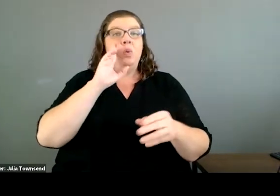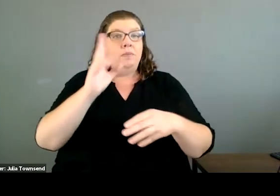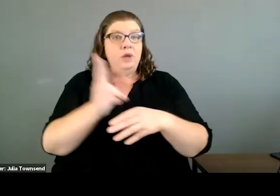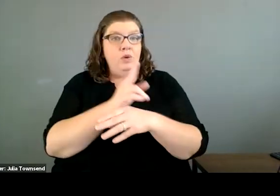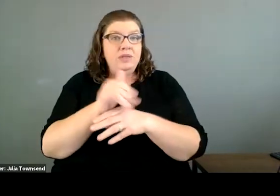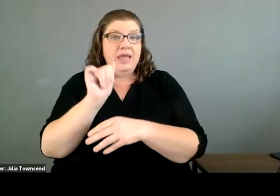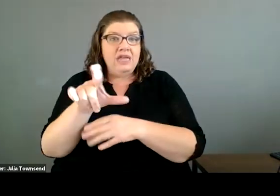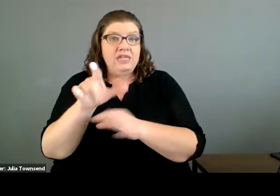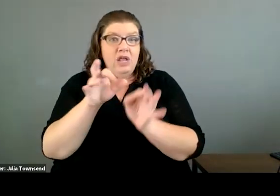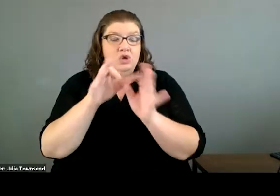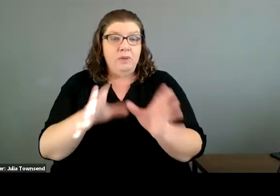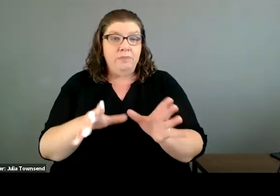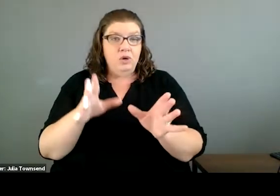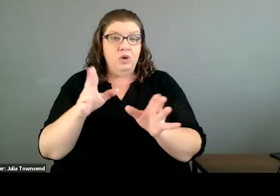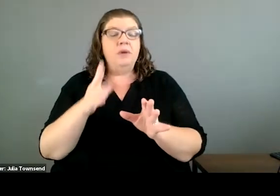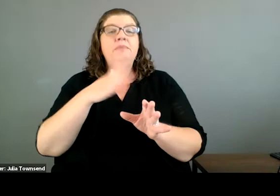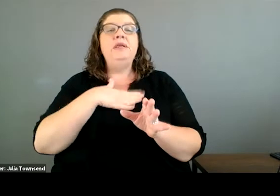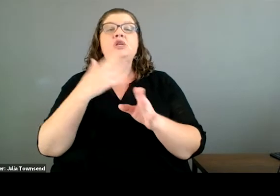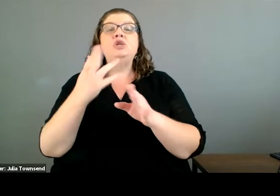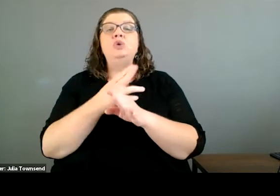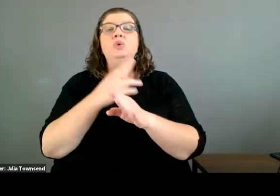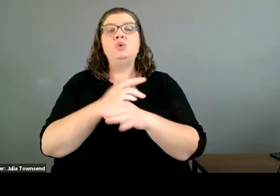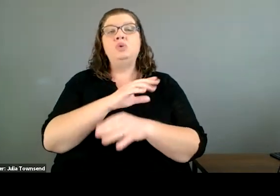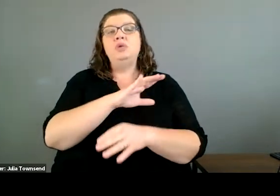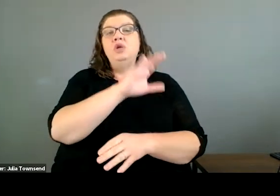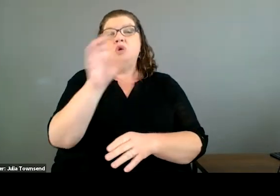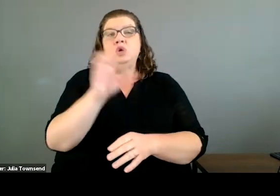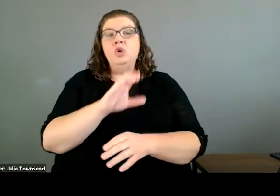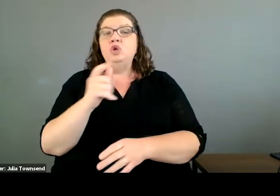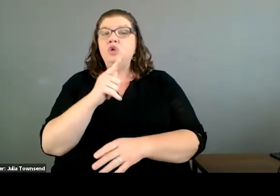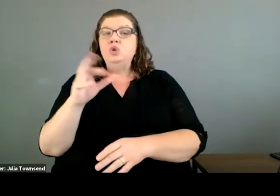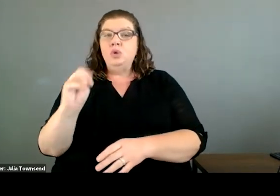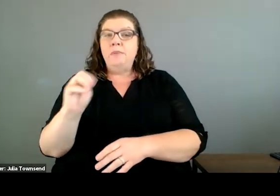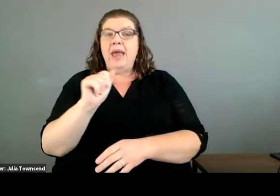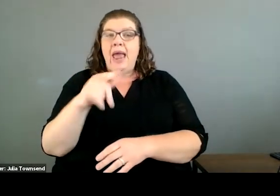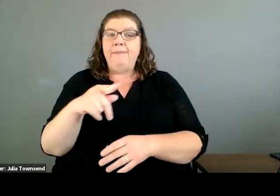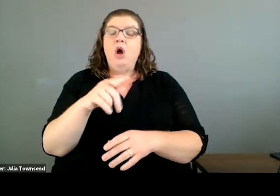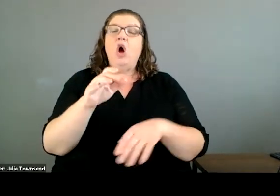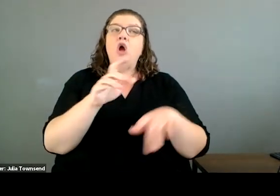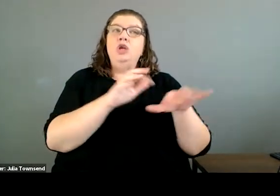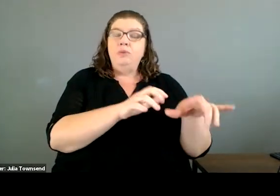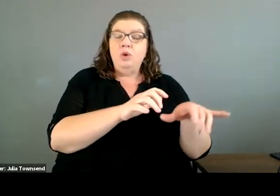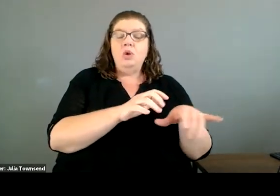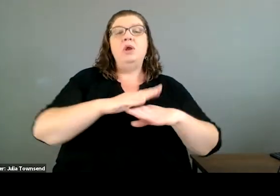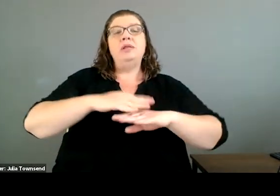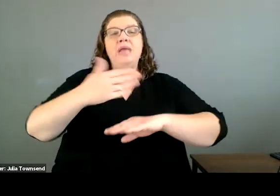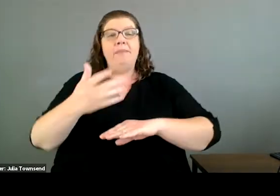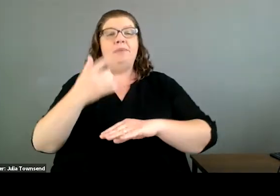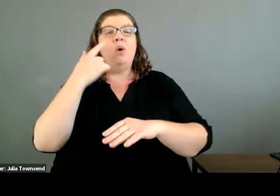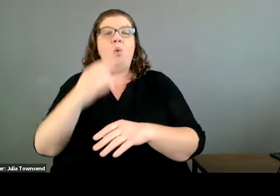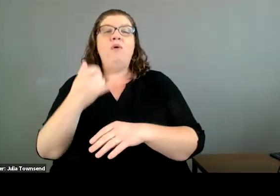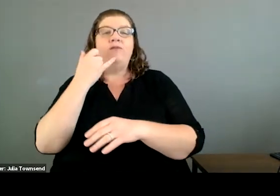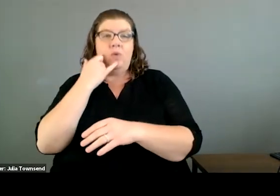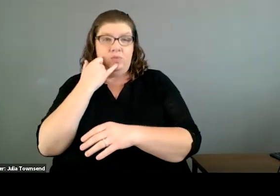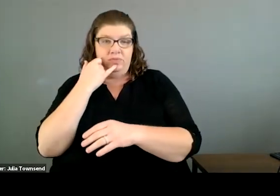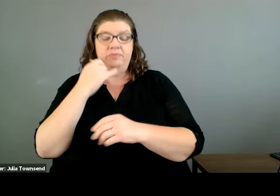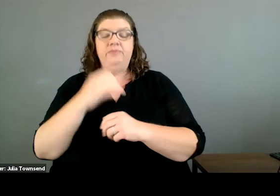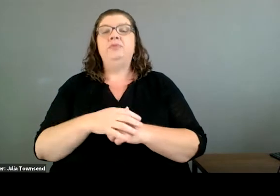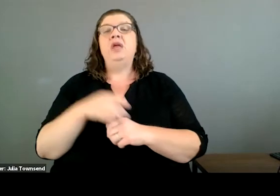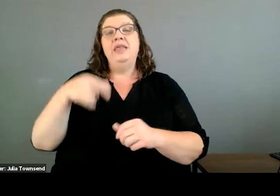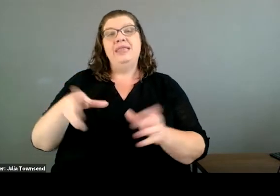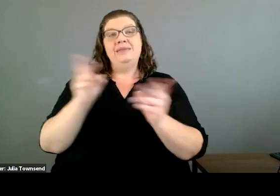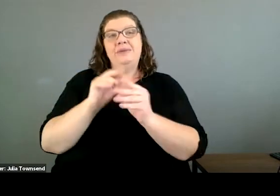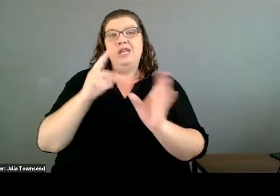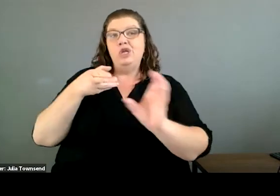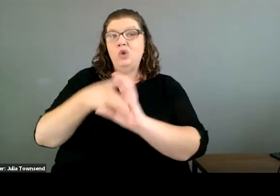ASL interpretation, please use the Zoom app on your computer, tablet, or phone to join this meeting. If you join this meeting through